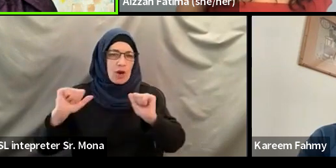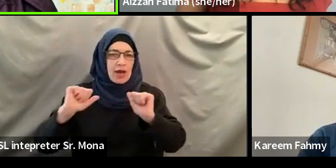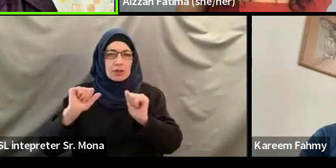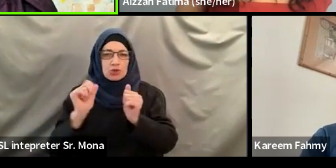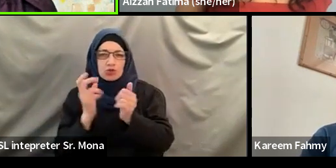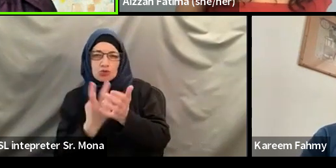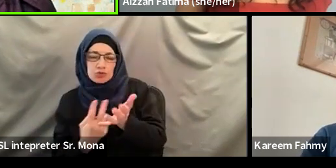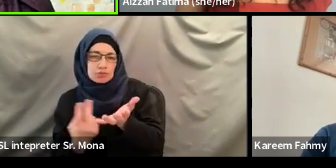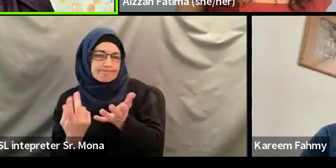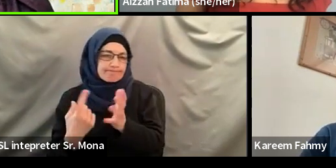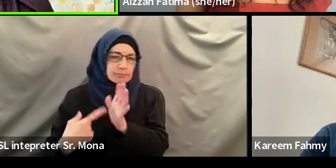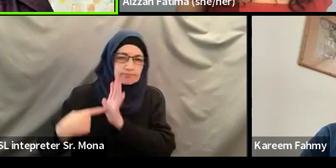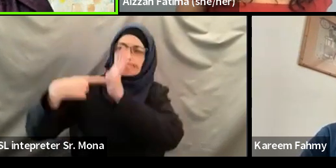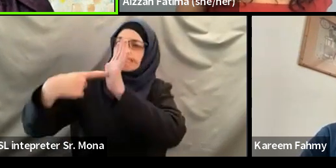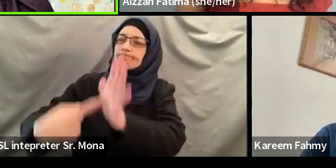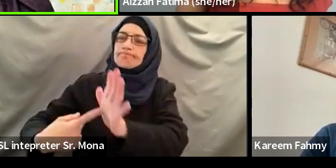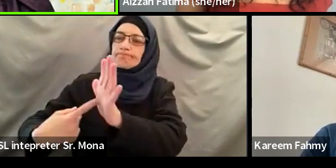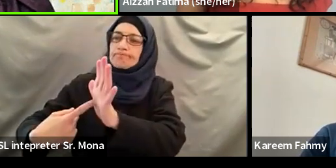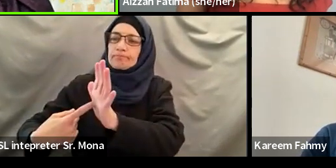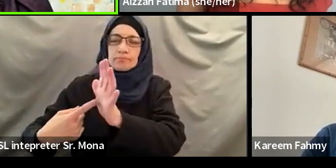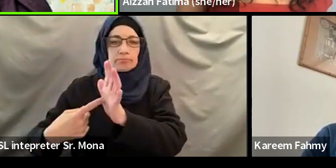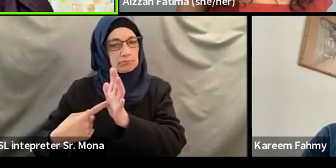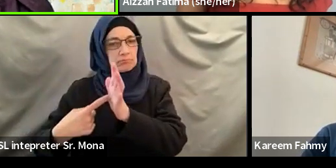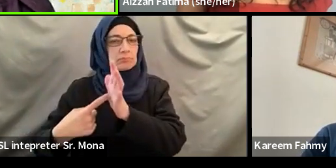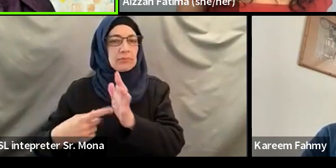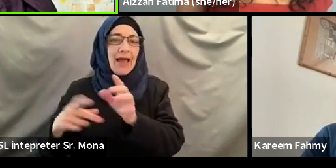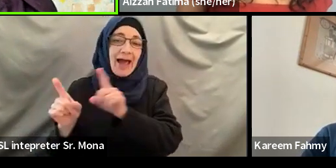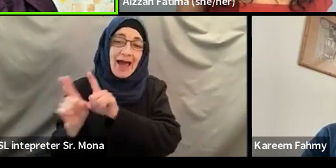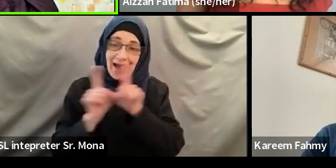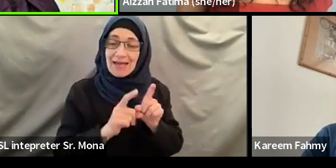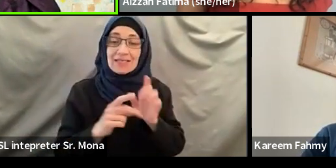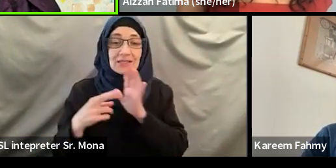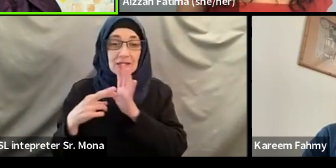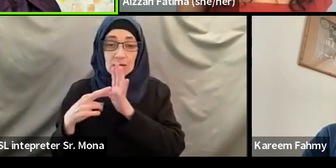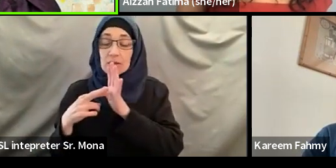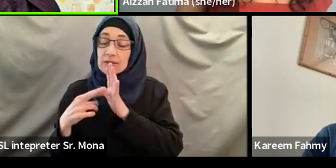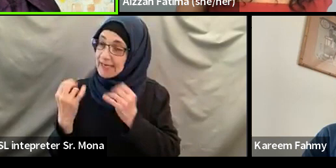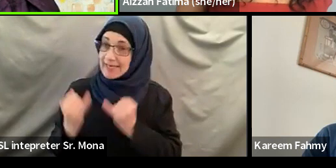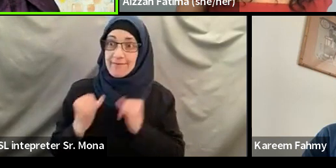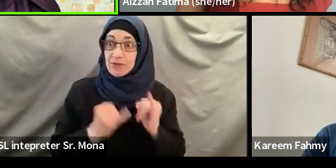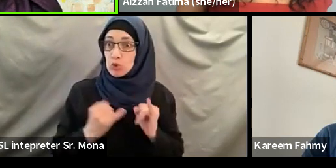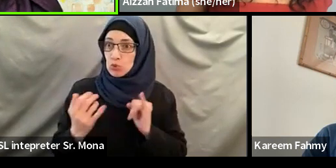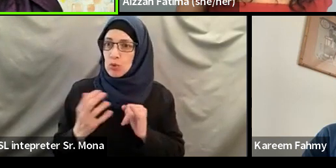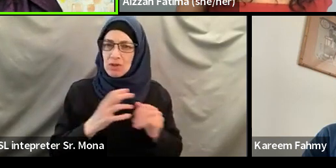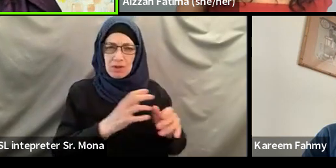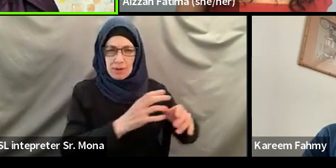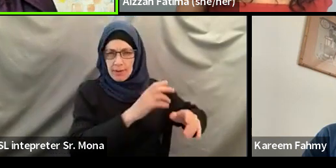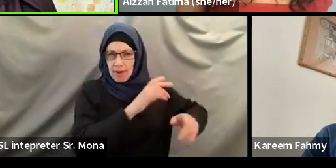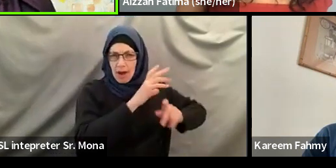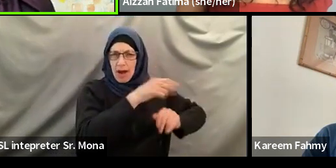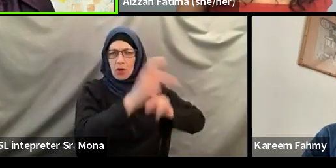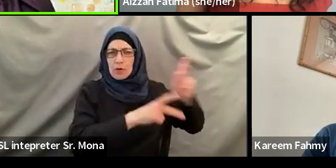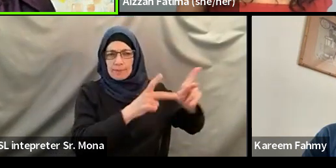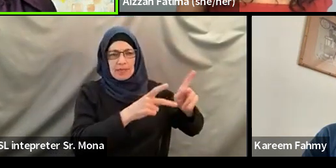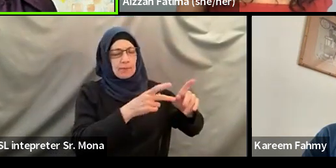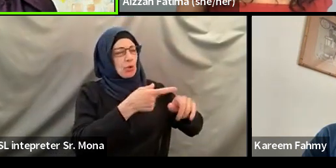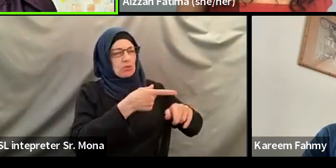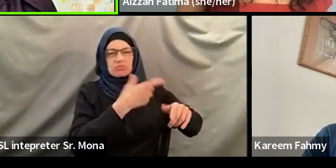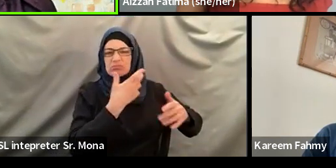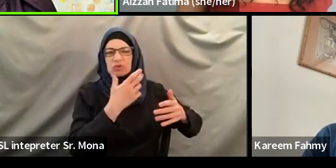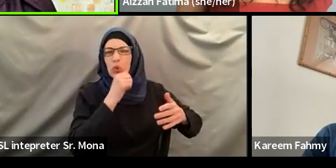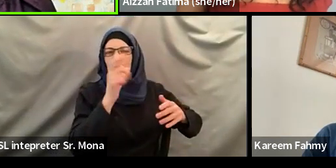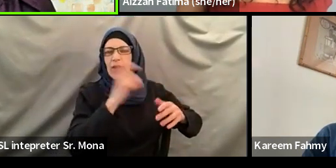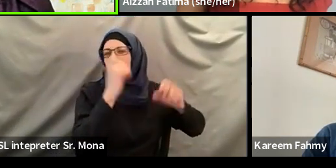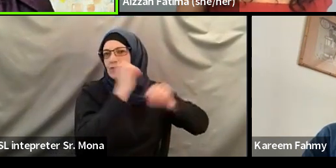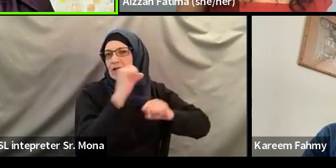which I think members of the mainstream often don't have to fight to do, right? They're often seen as individual first, and